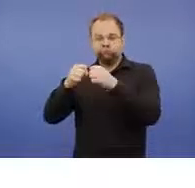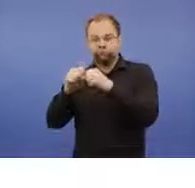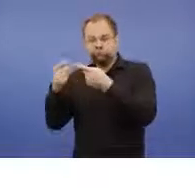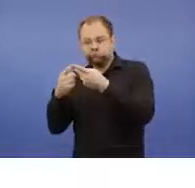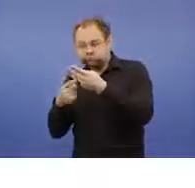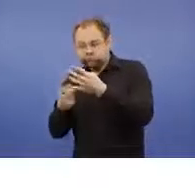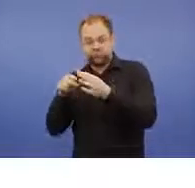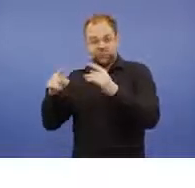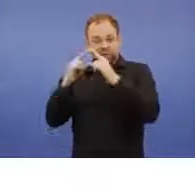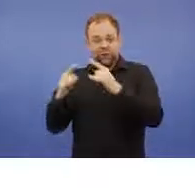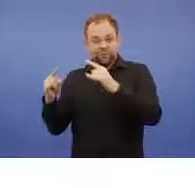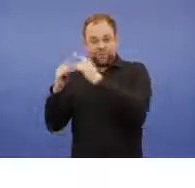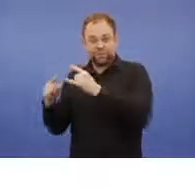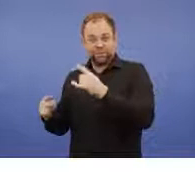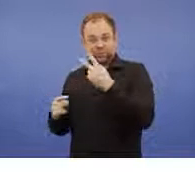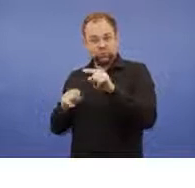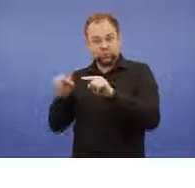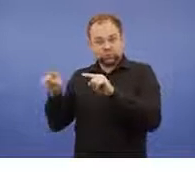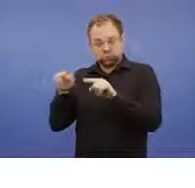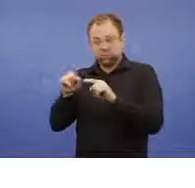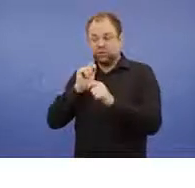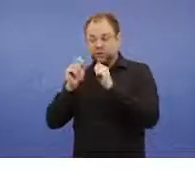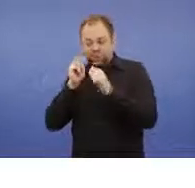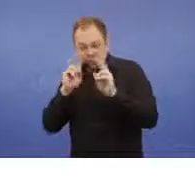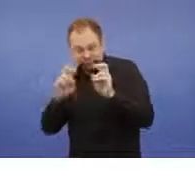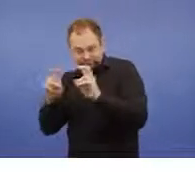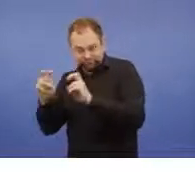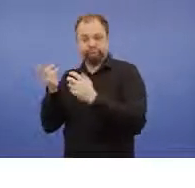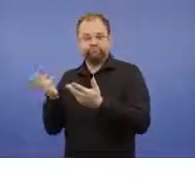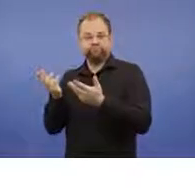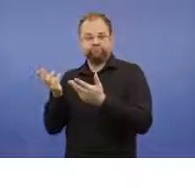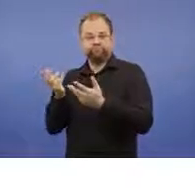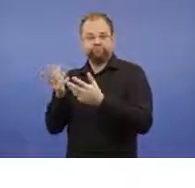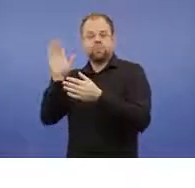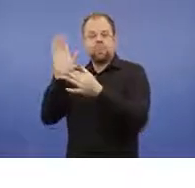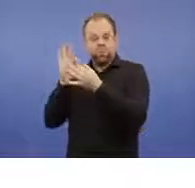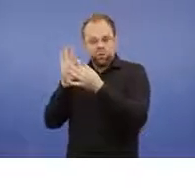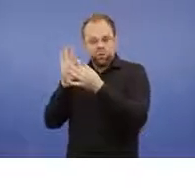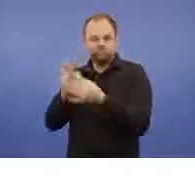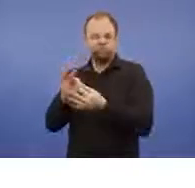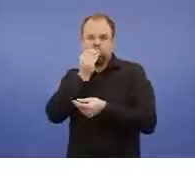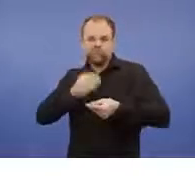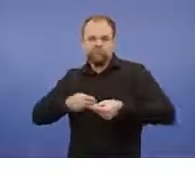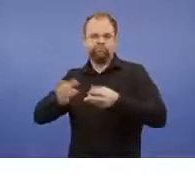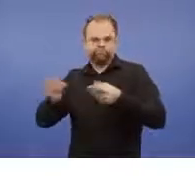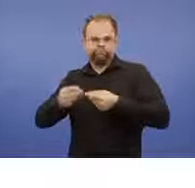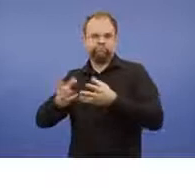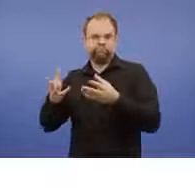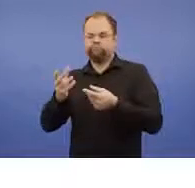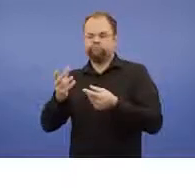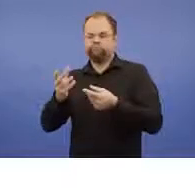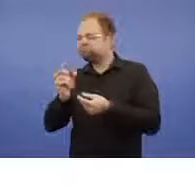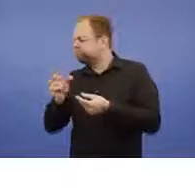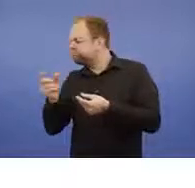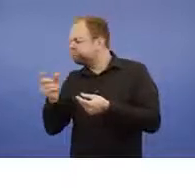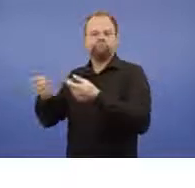and people with disability are scared of being pushed in crowds when they,